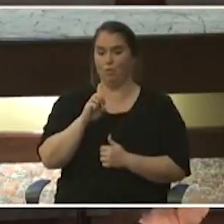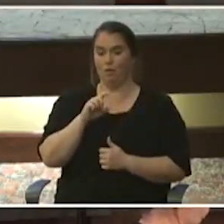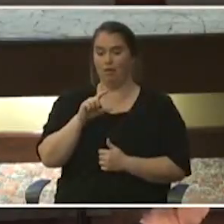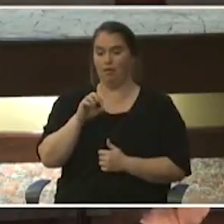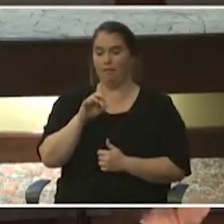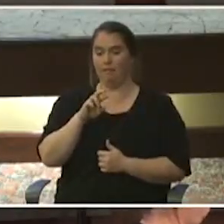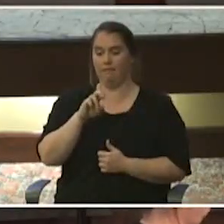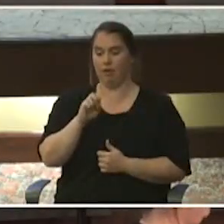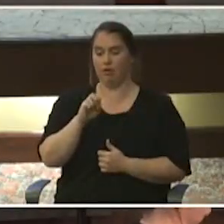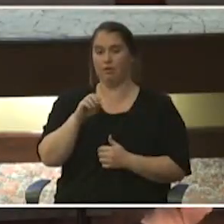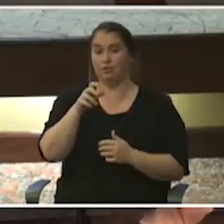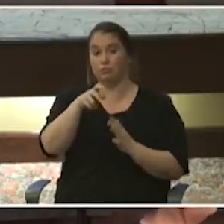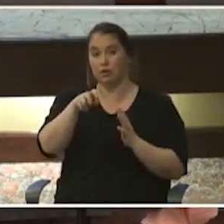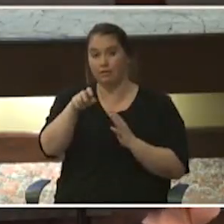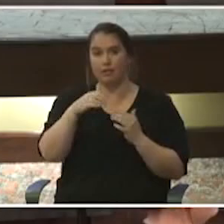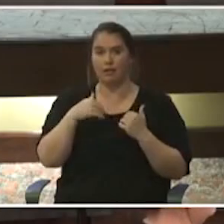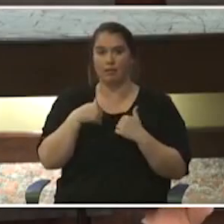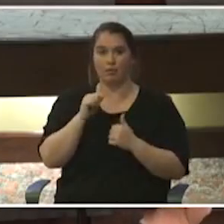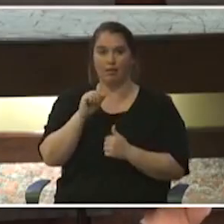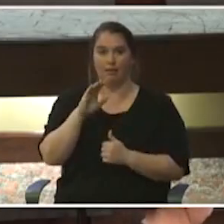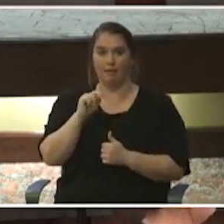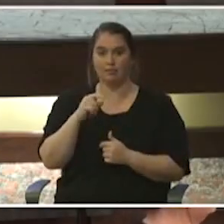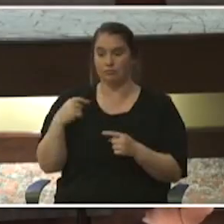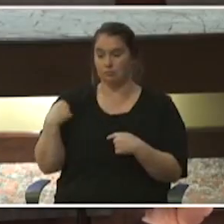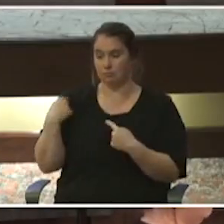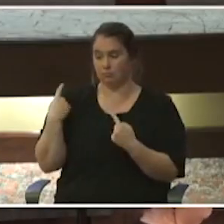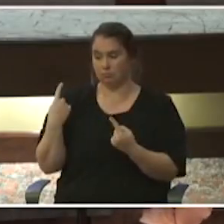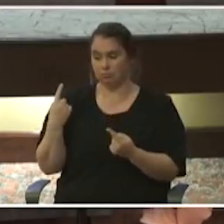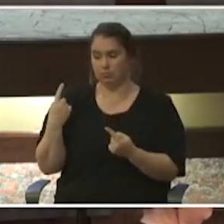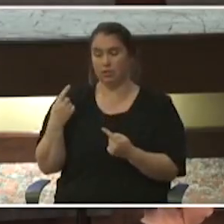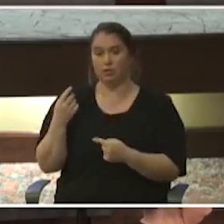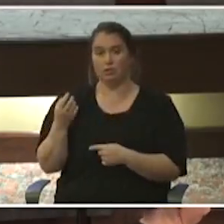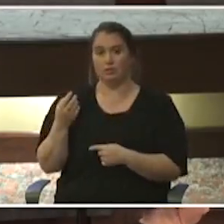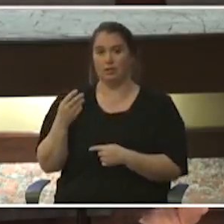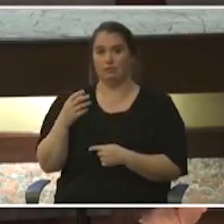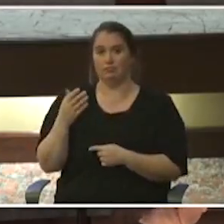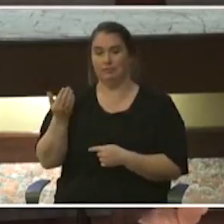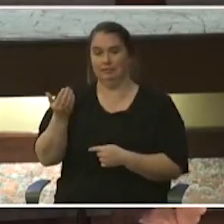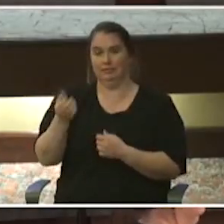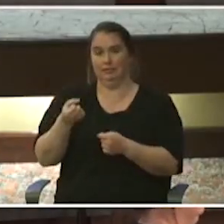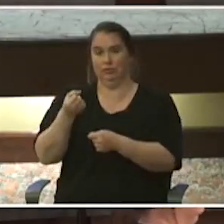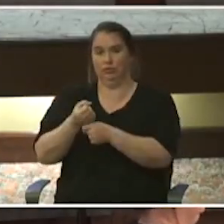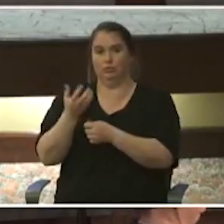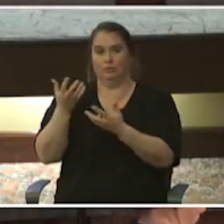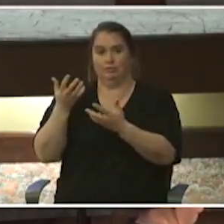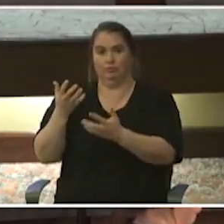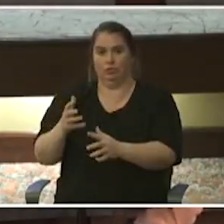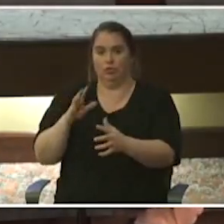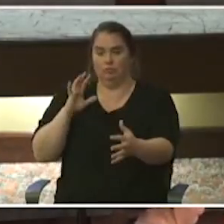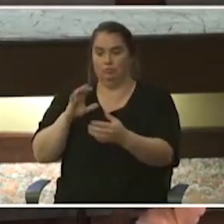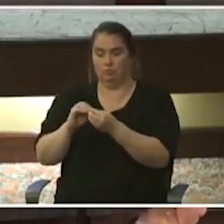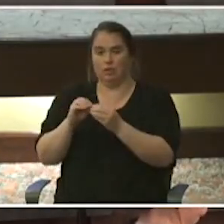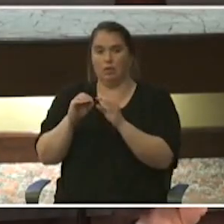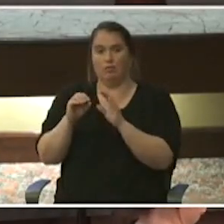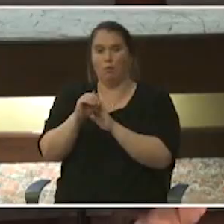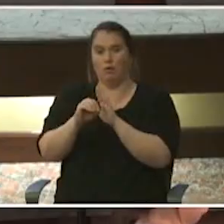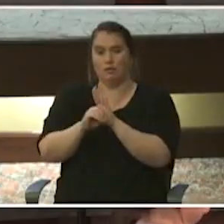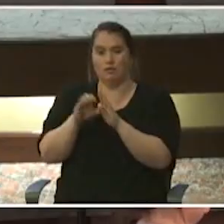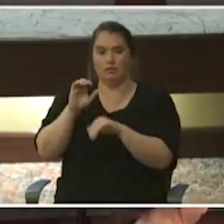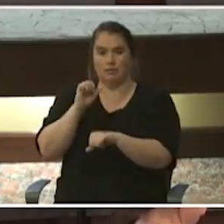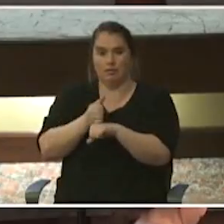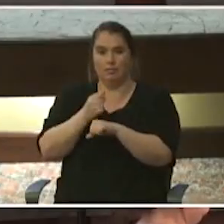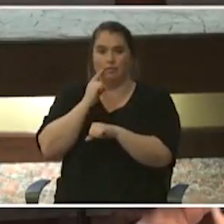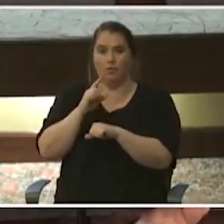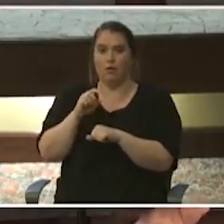traveling animal acts. Over the last decade and a half, we've worked closely with the Animal Welfare Board to craft animal-related ordinances, including Waco's